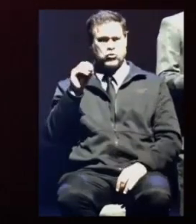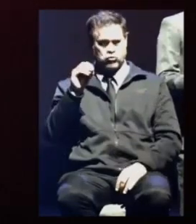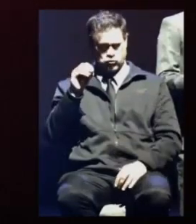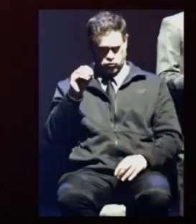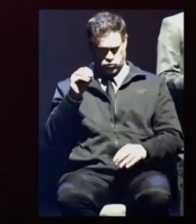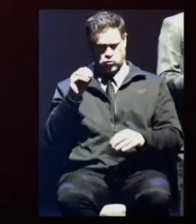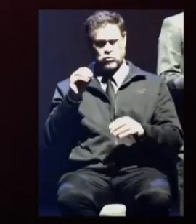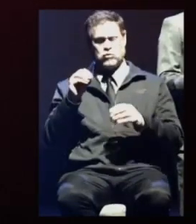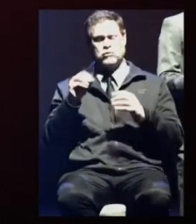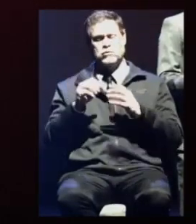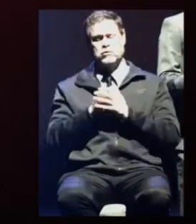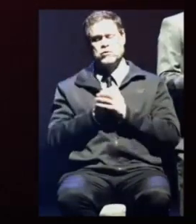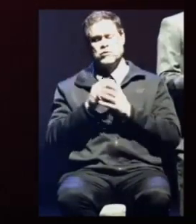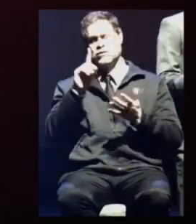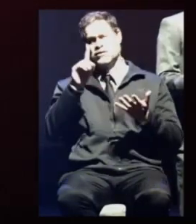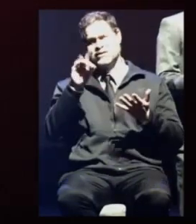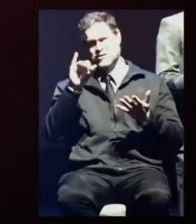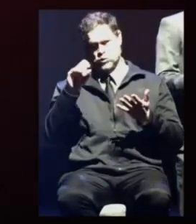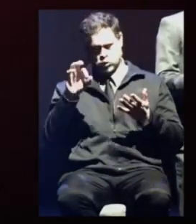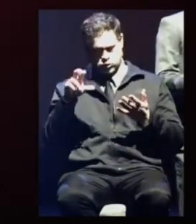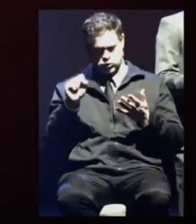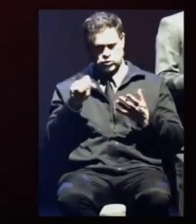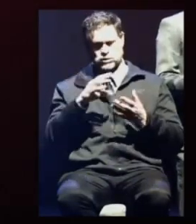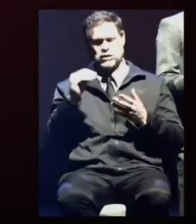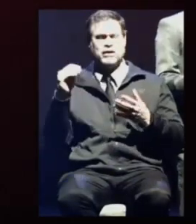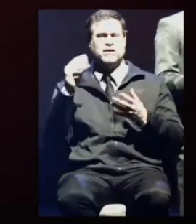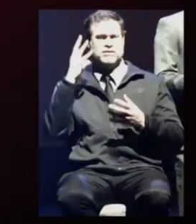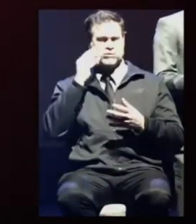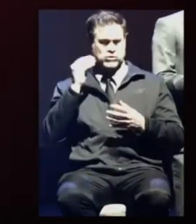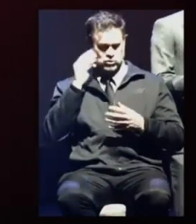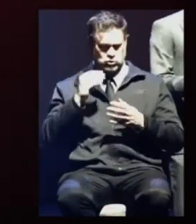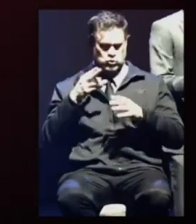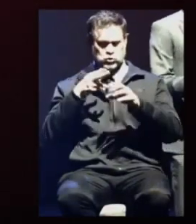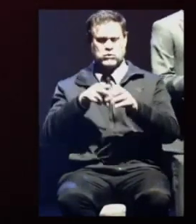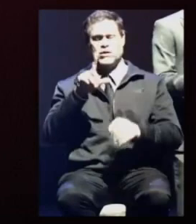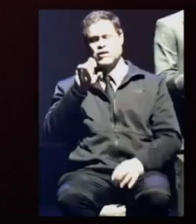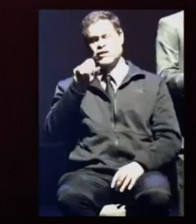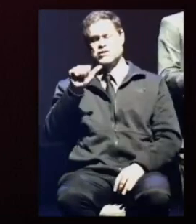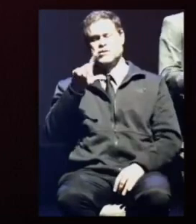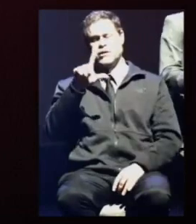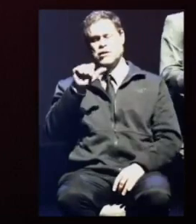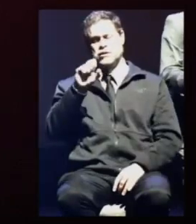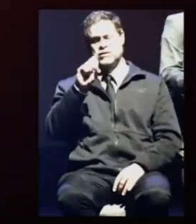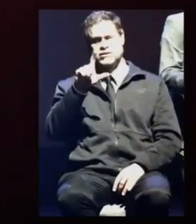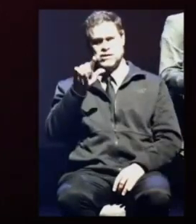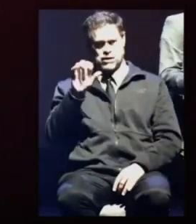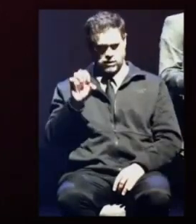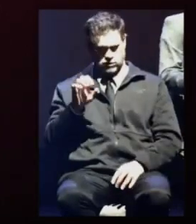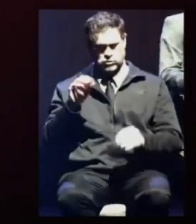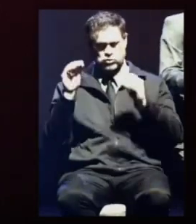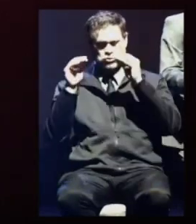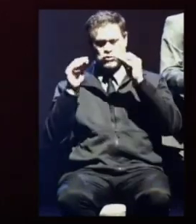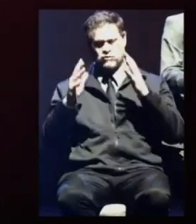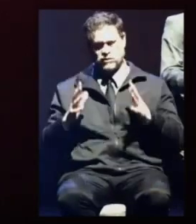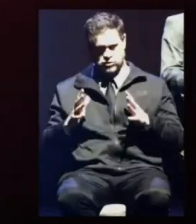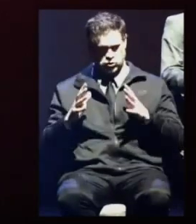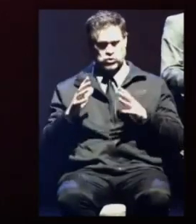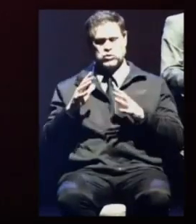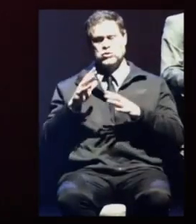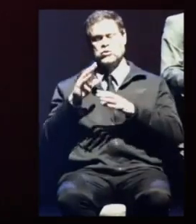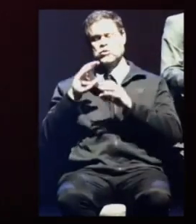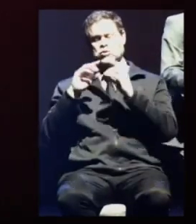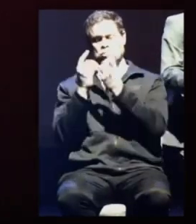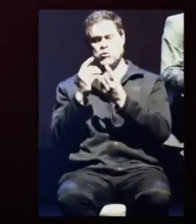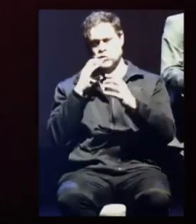and Alternative Clinical Experiences. She'll be joined by Dr. Lisa LaSalle. She's a professor and chair of the Department